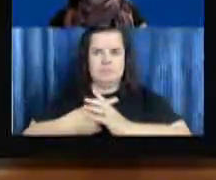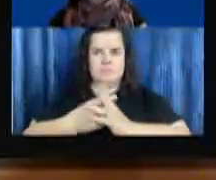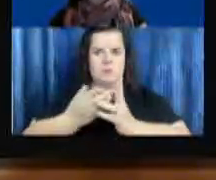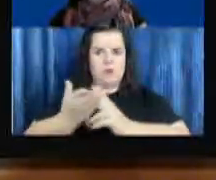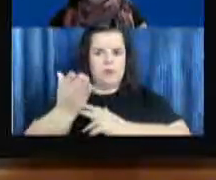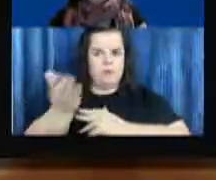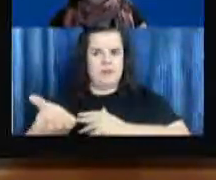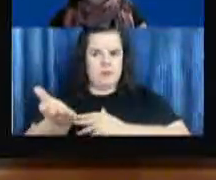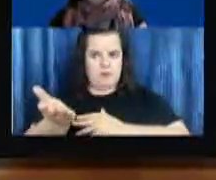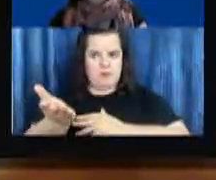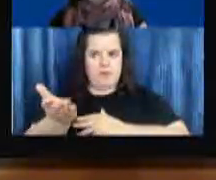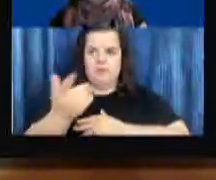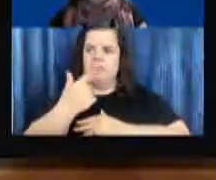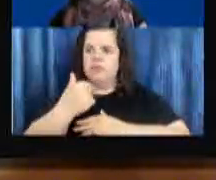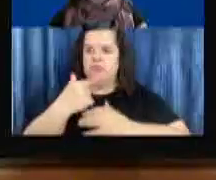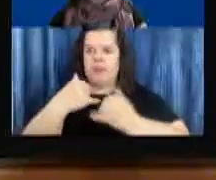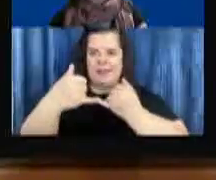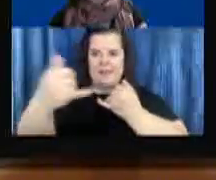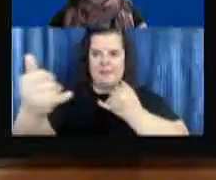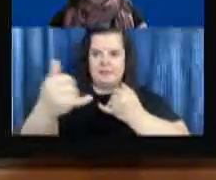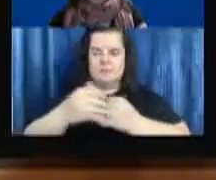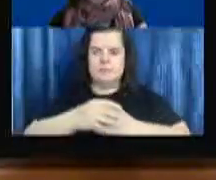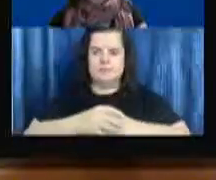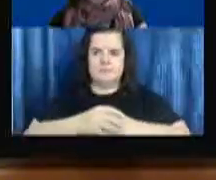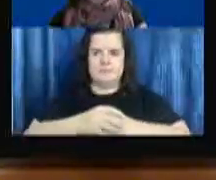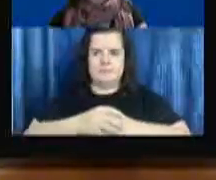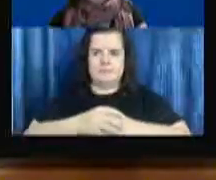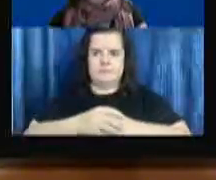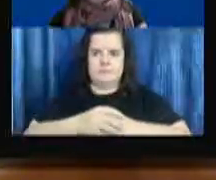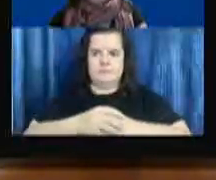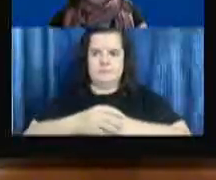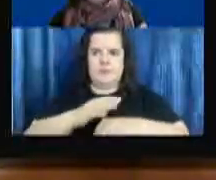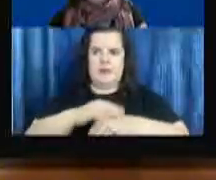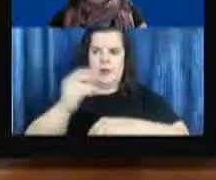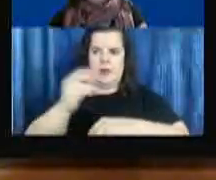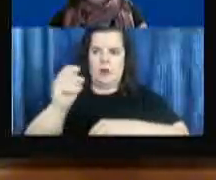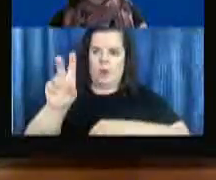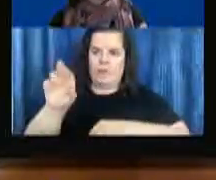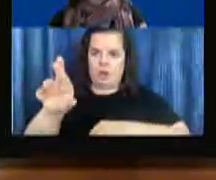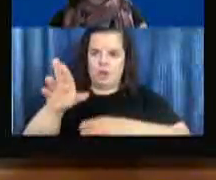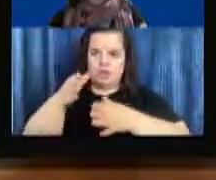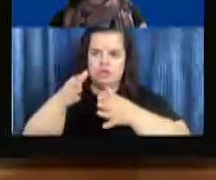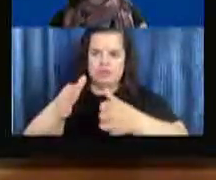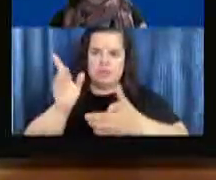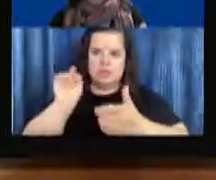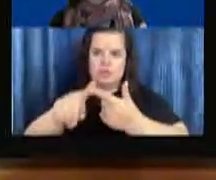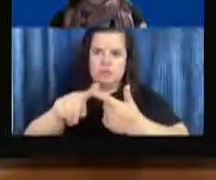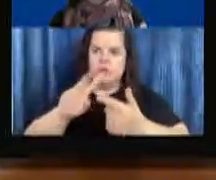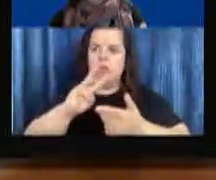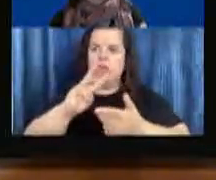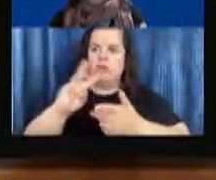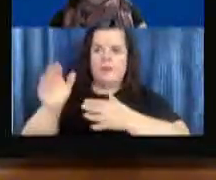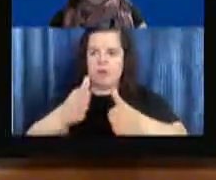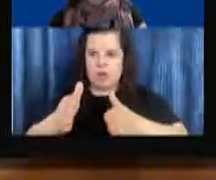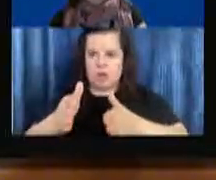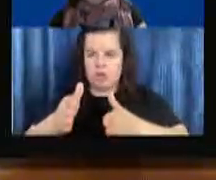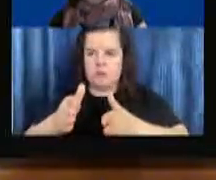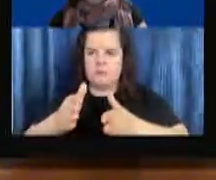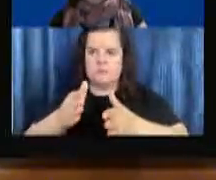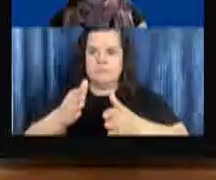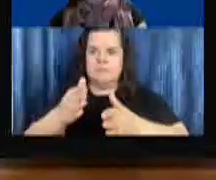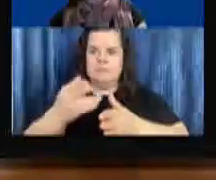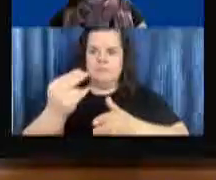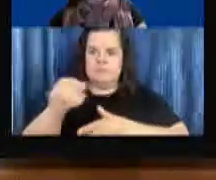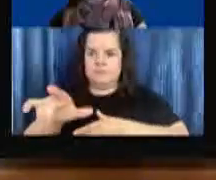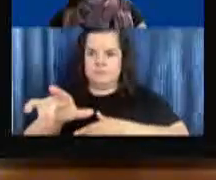red lined area goes right up Ober Street and up to the River Hill. And